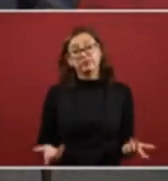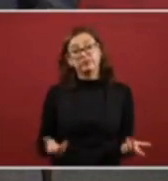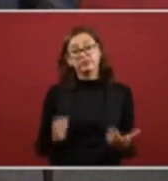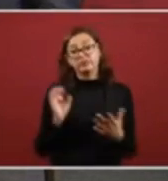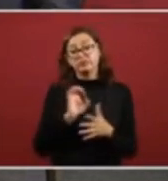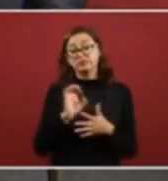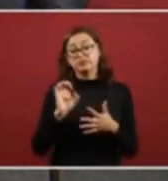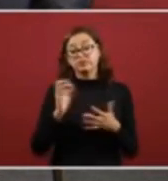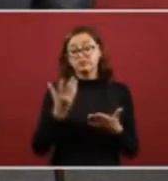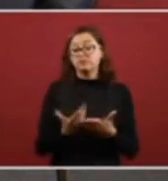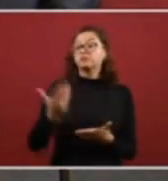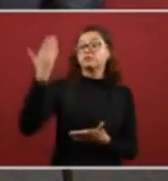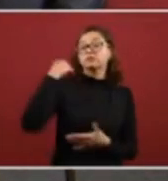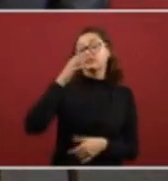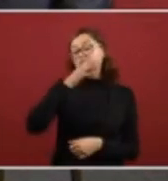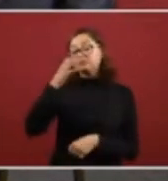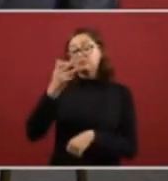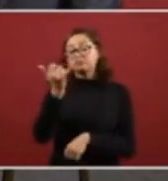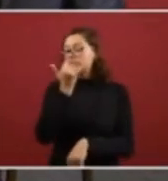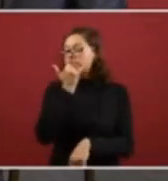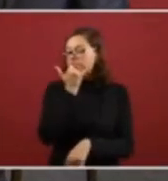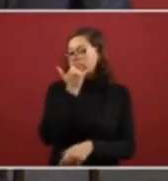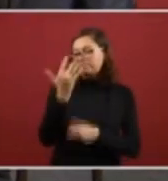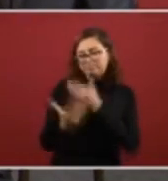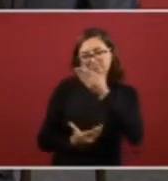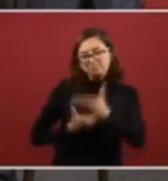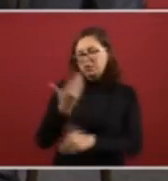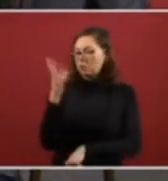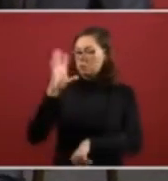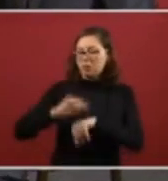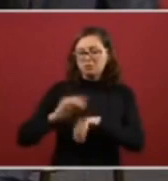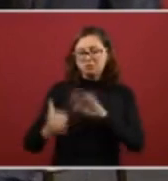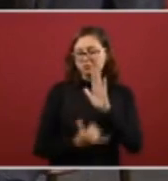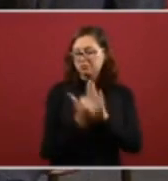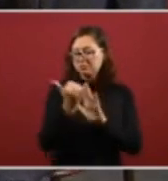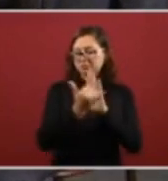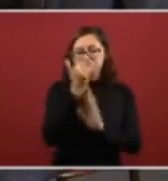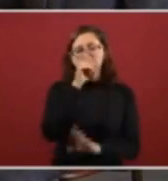we said no, we could not utilize the permits.